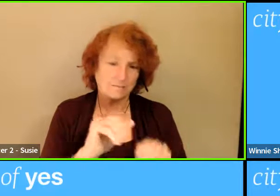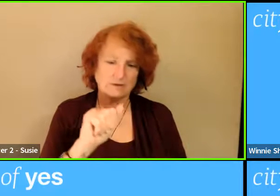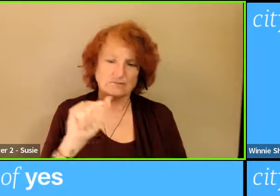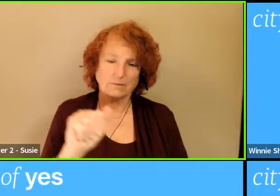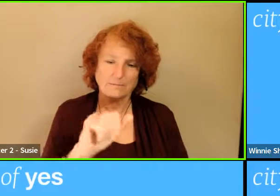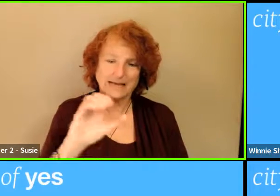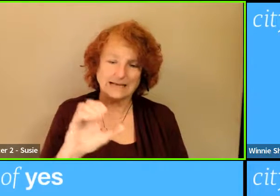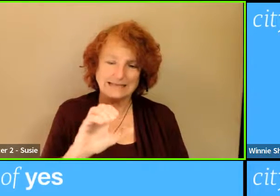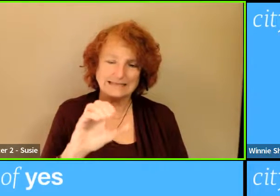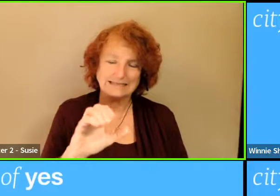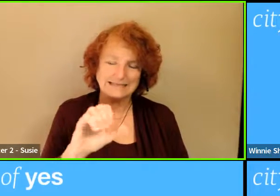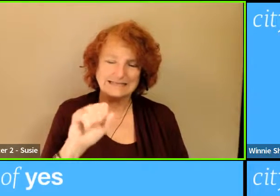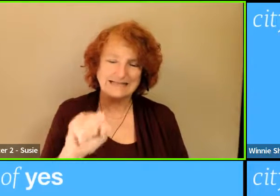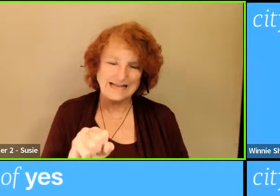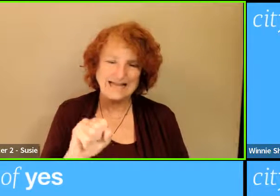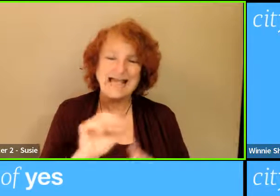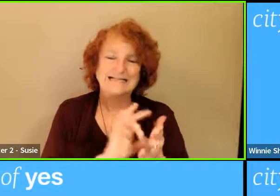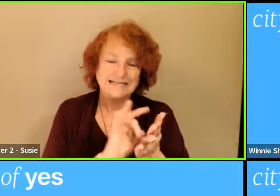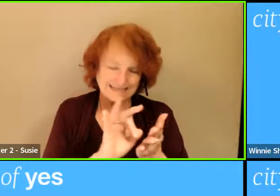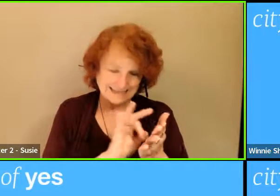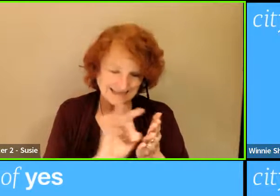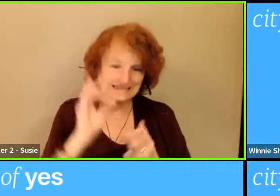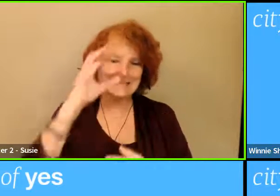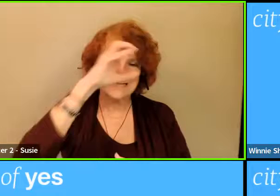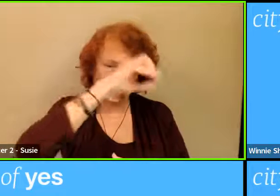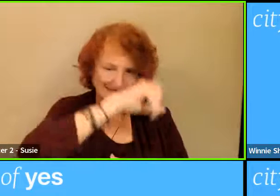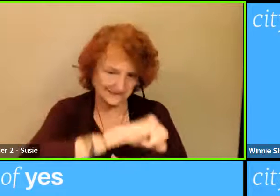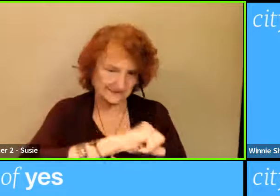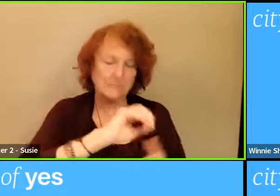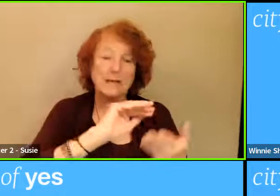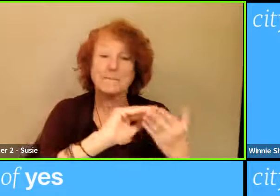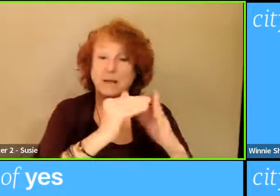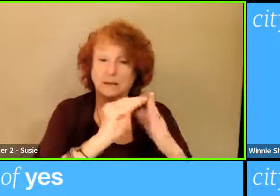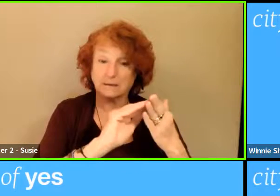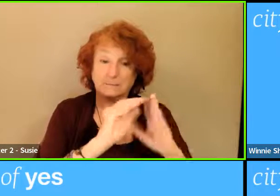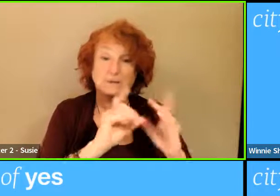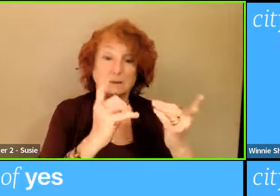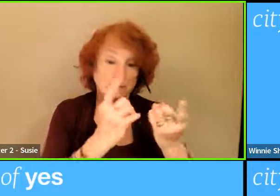census estimates by community district on a website called